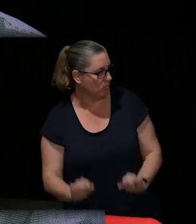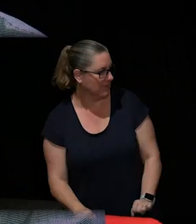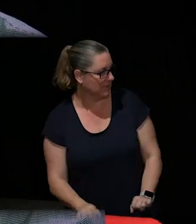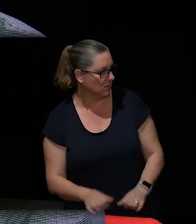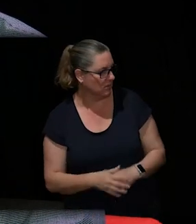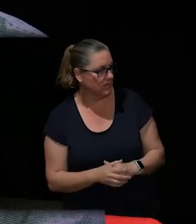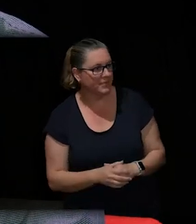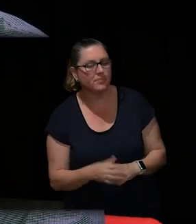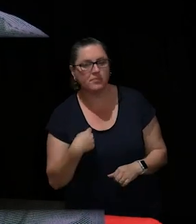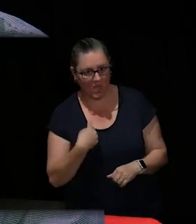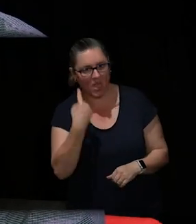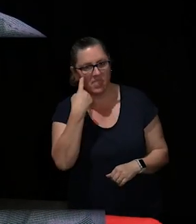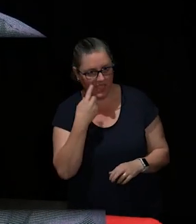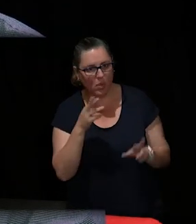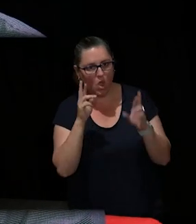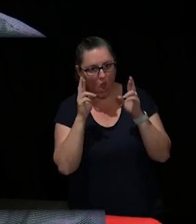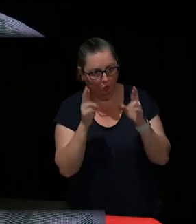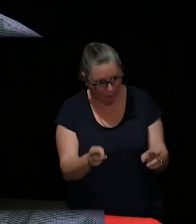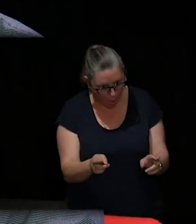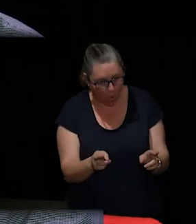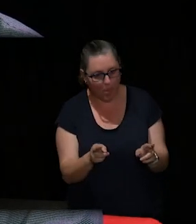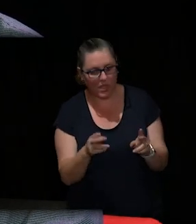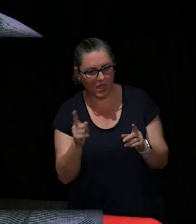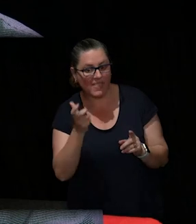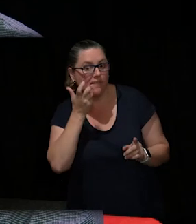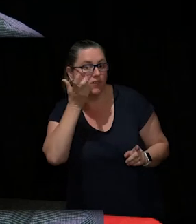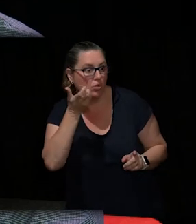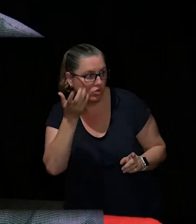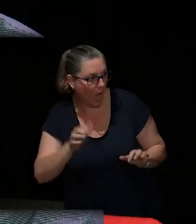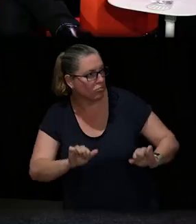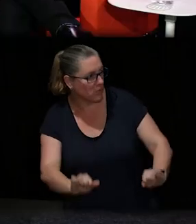future presidents from going to war with the media, because I don't think it's smart or good for democracy.